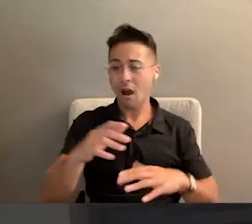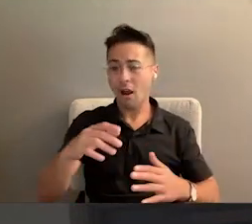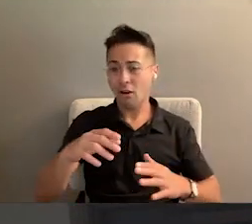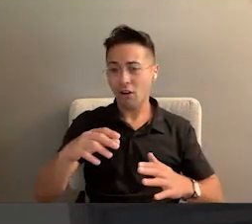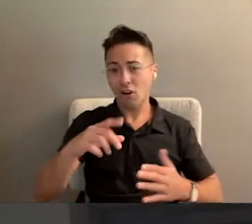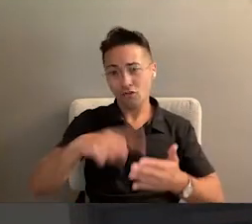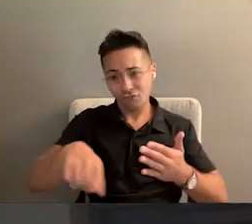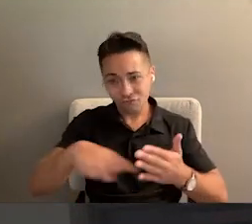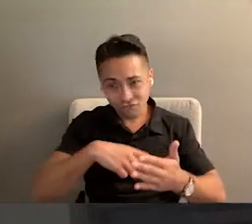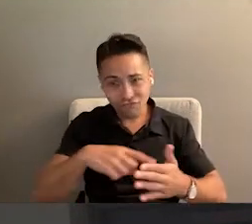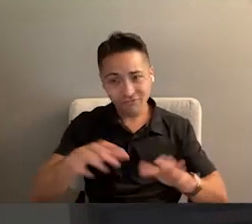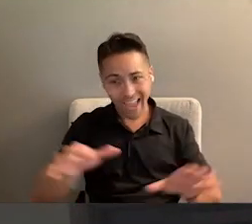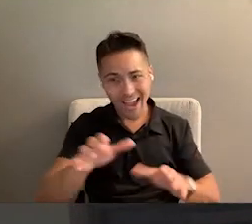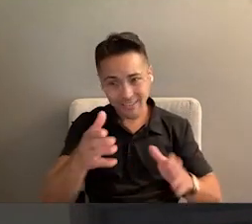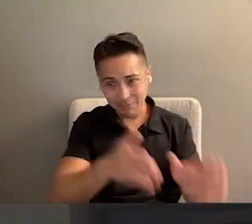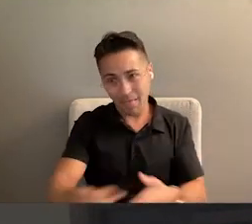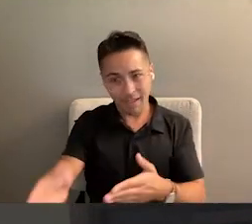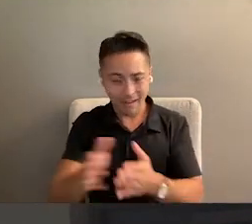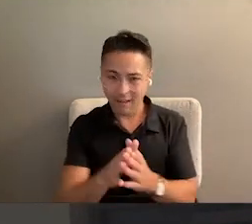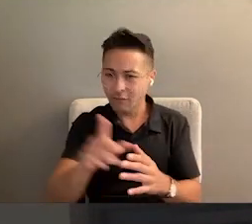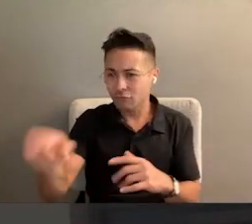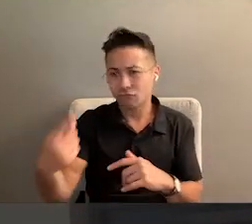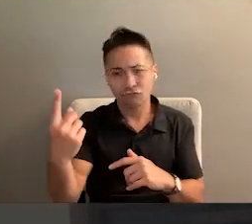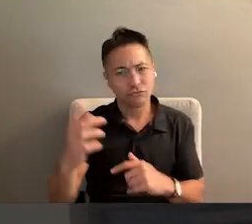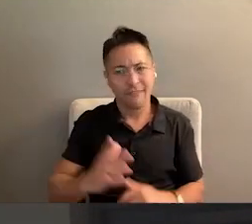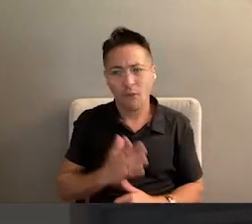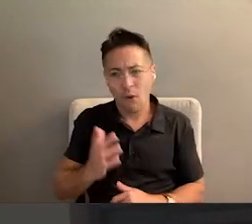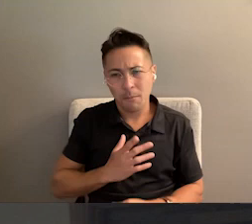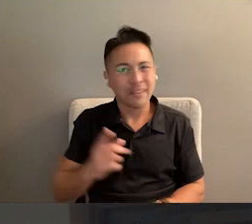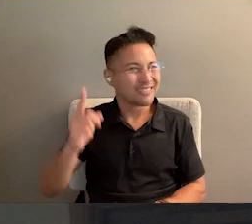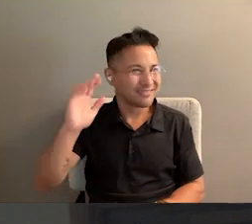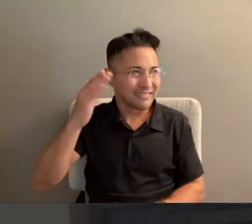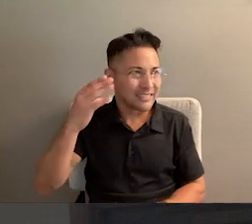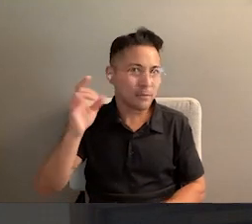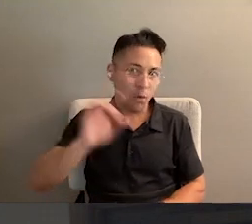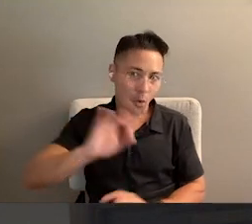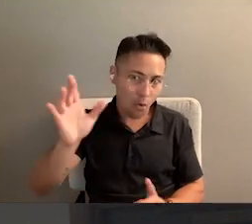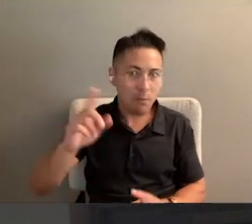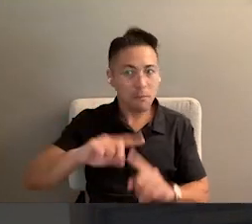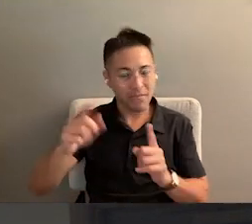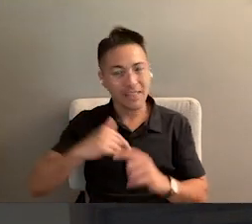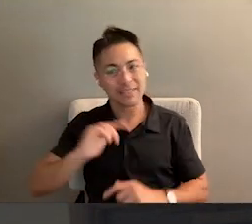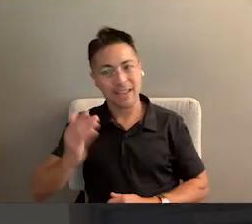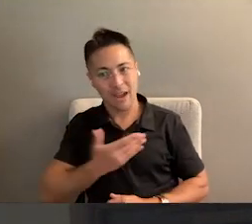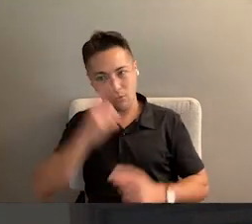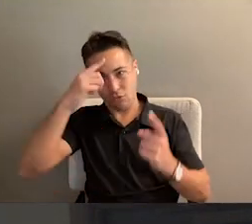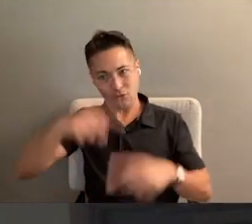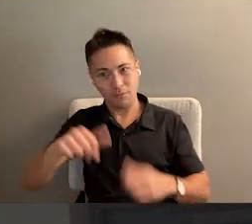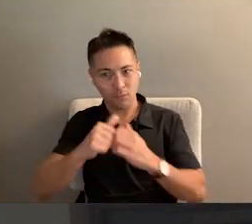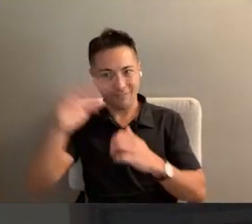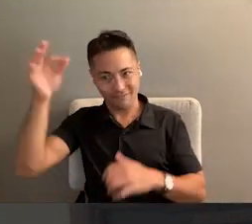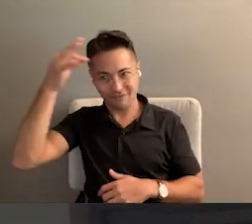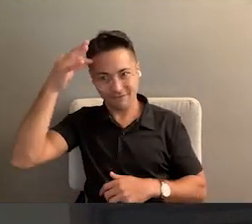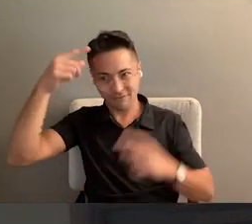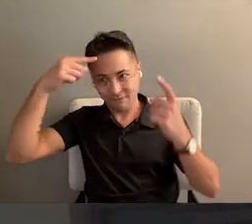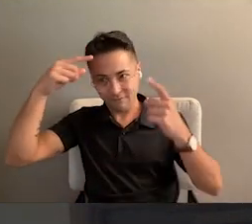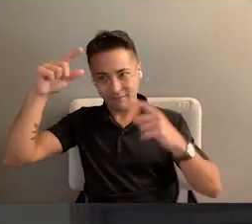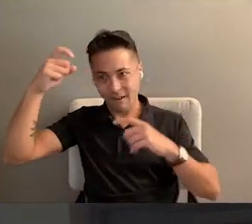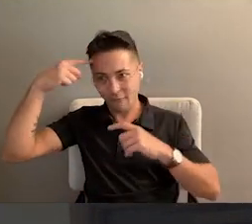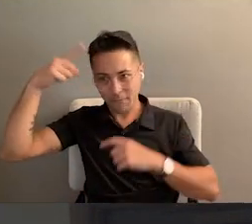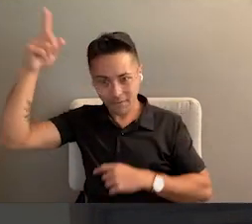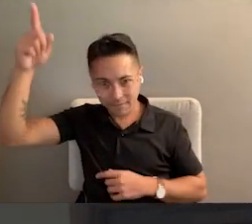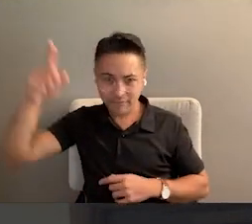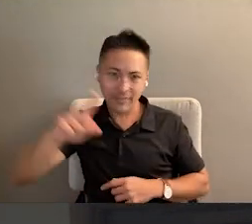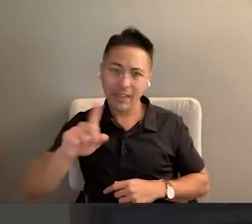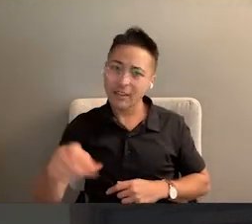say, hey, we've already reminded you, you're gonna have to go on a corrective action plan. It's just a formality. I know, it sounds so horrible, but again, it's